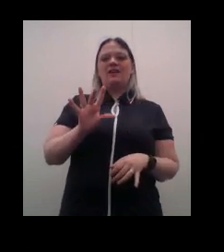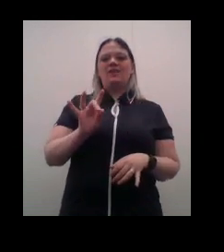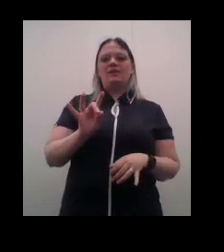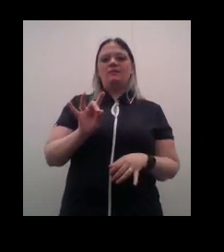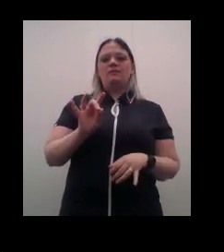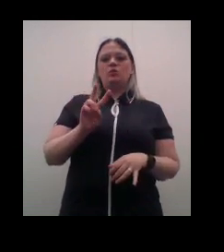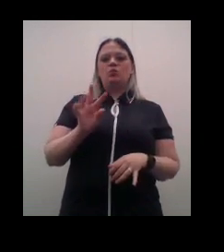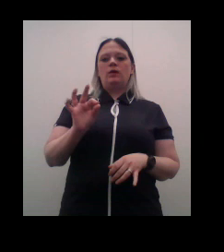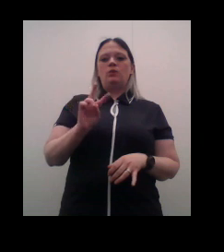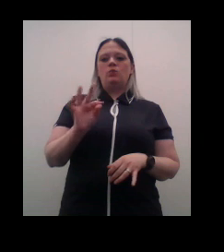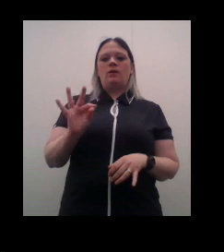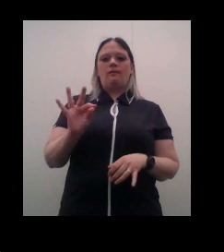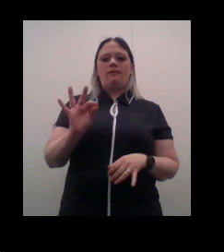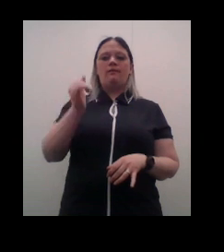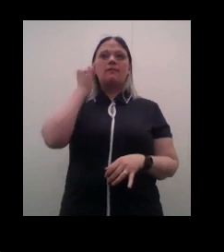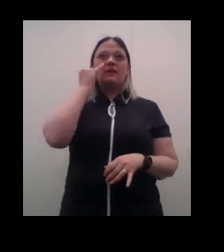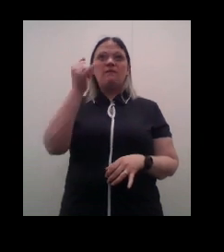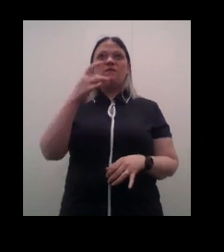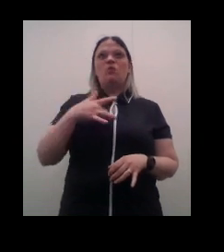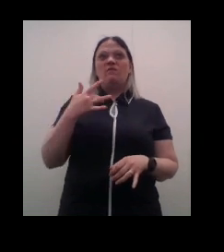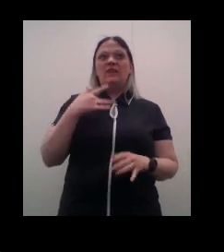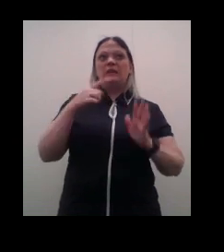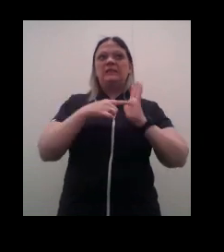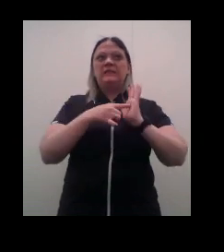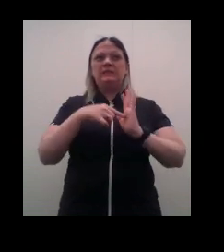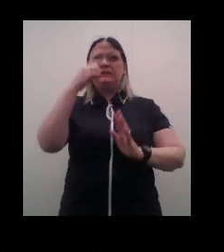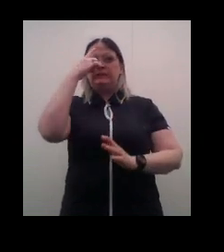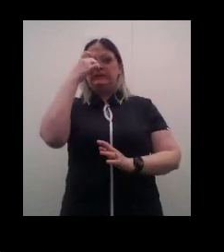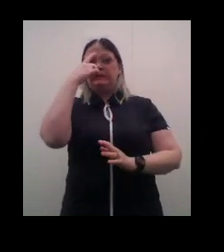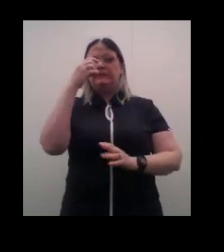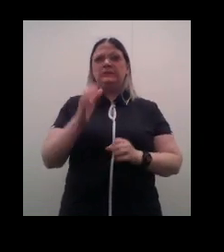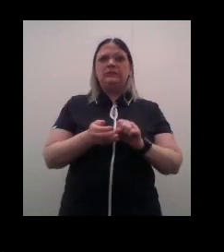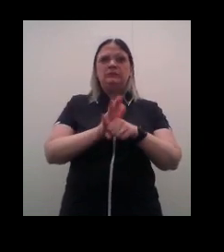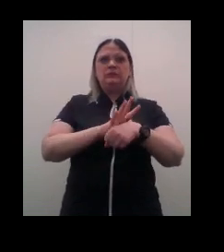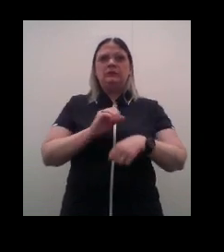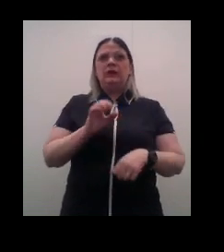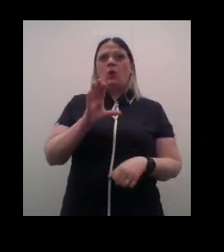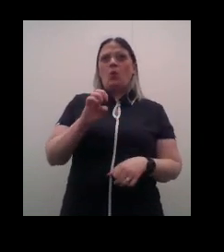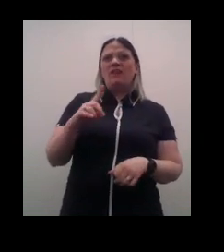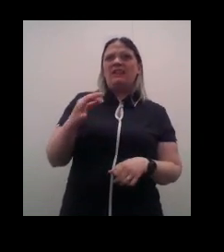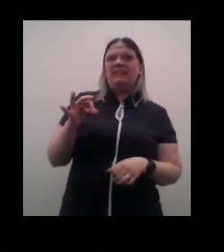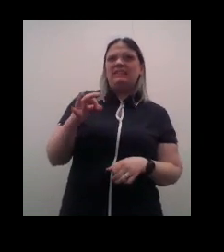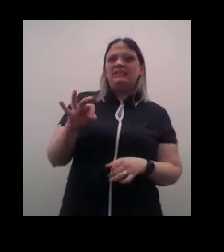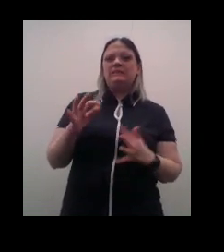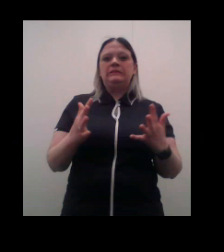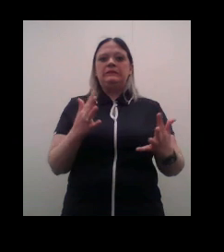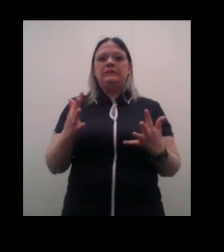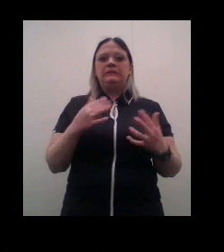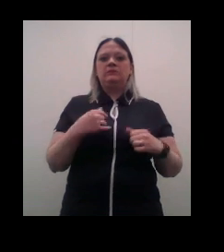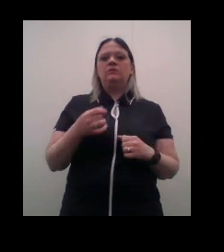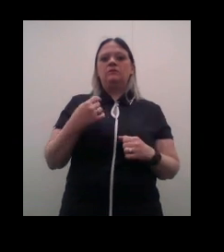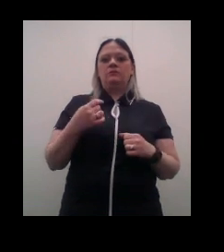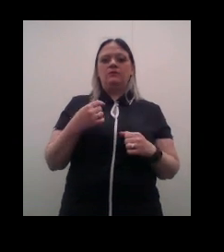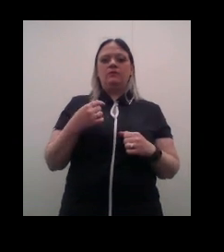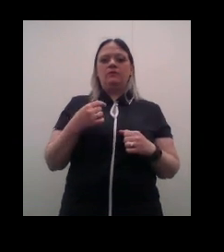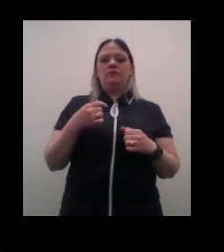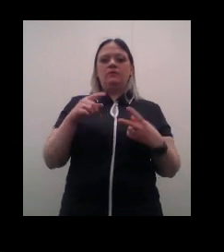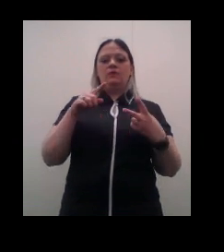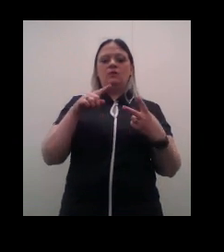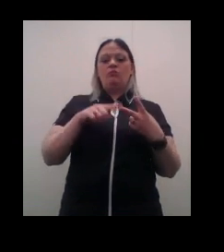716-858-2929 if you are symptomatic, if you have the symptoms of COVID-19. And there's two little buttons to push.